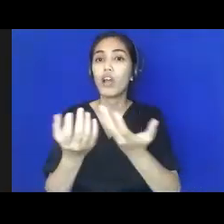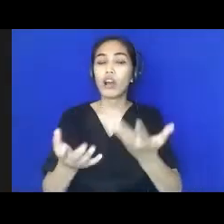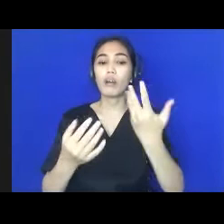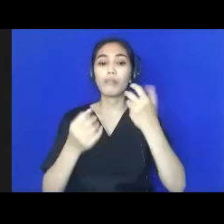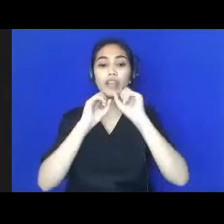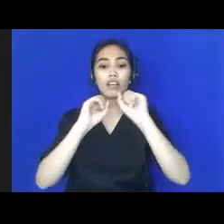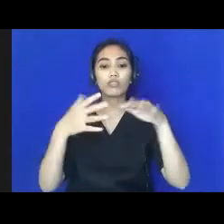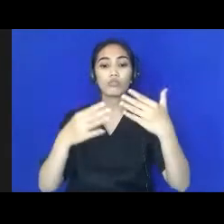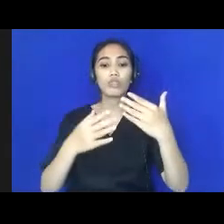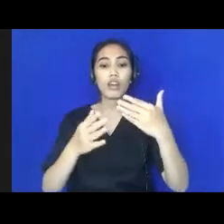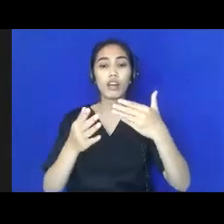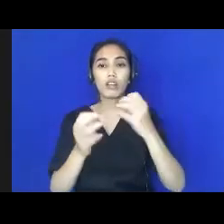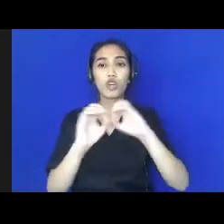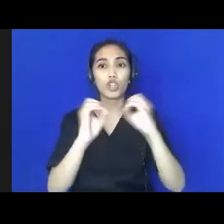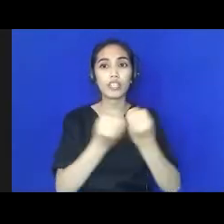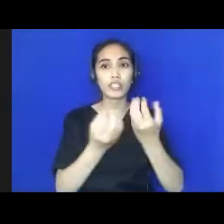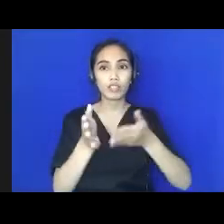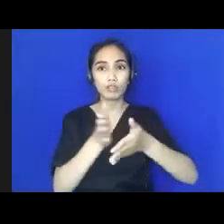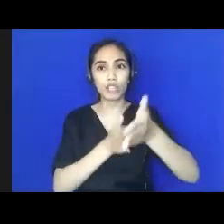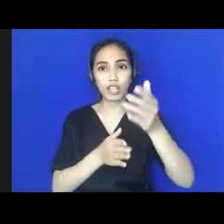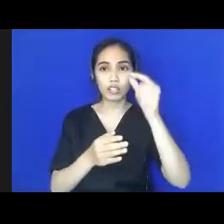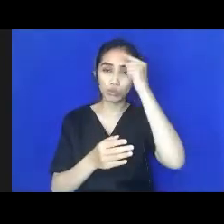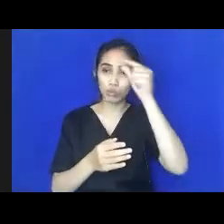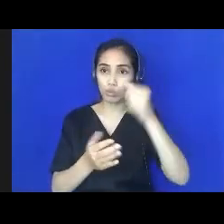COVID adaptation in other countries.